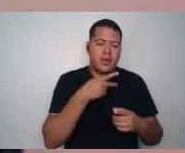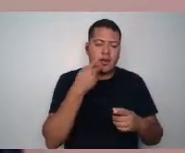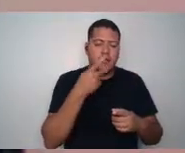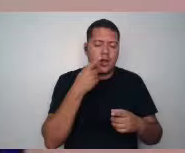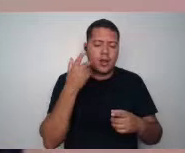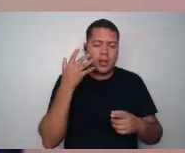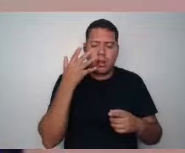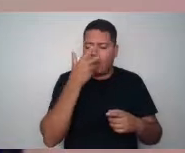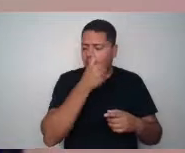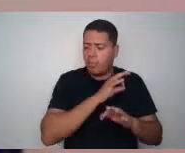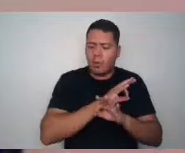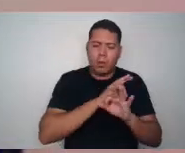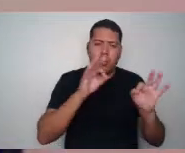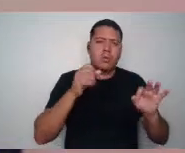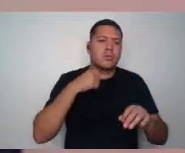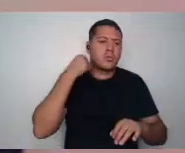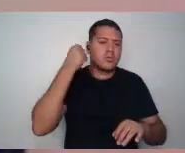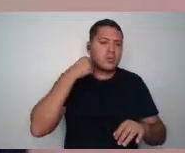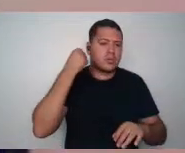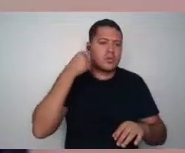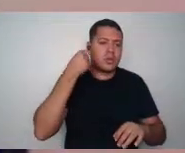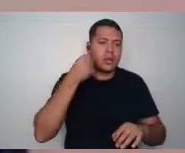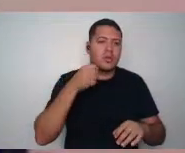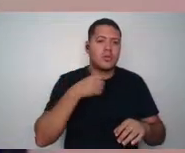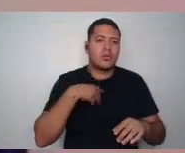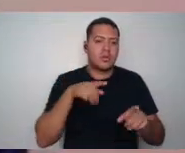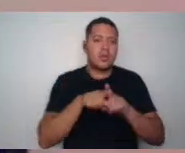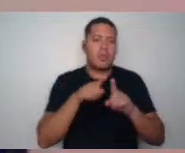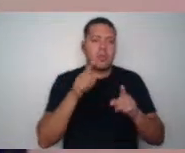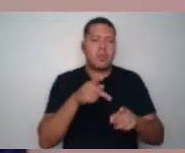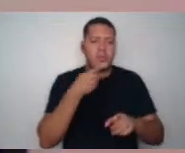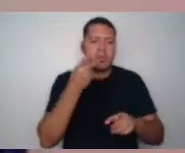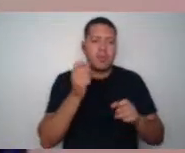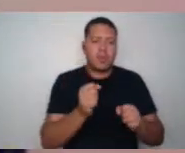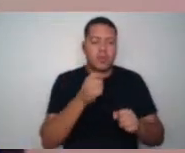the speech of Senator Contarato, whom